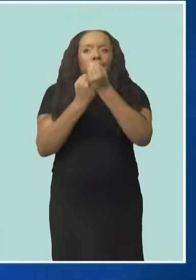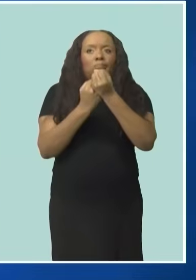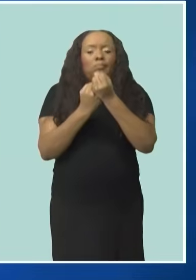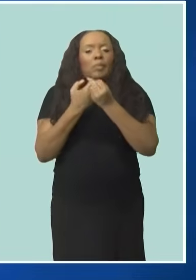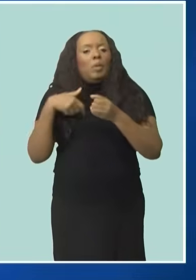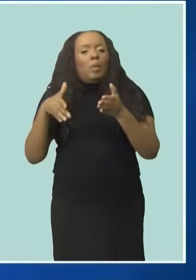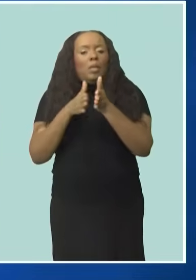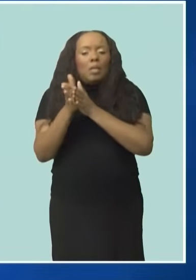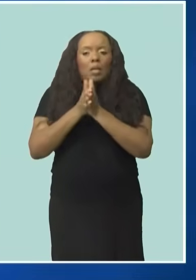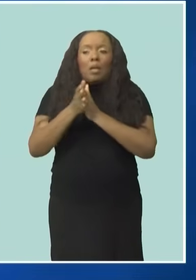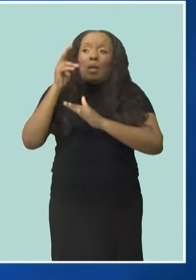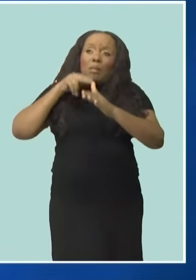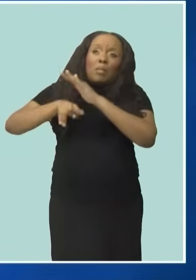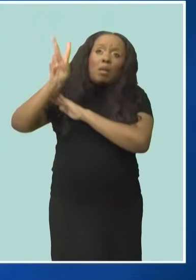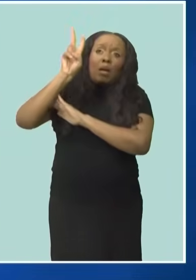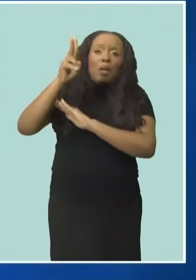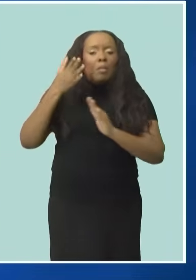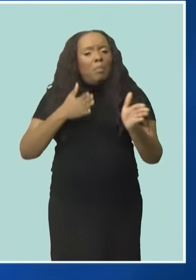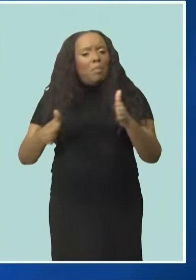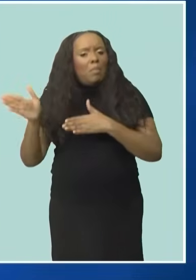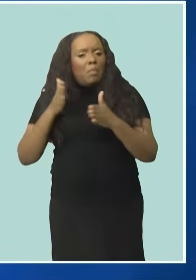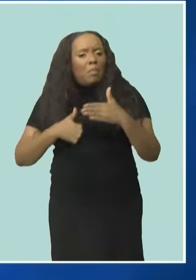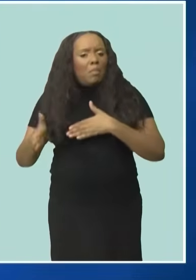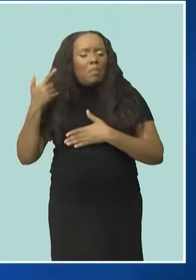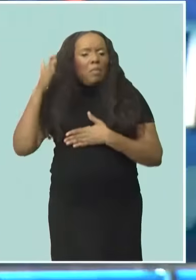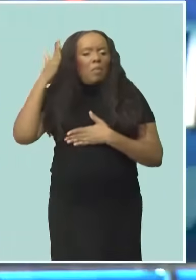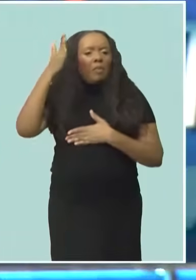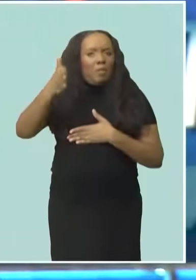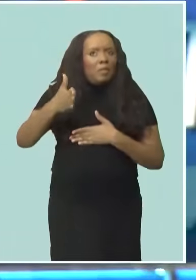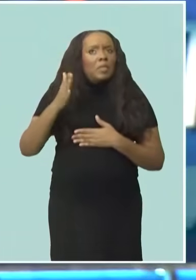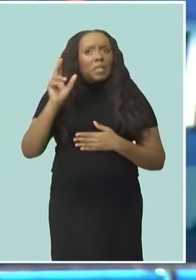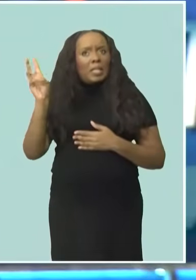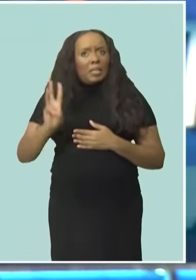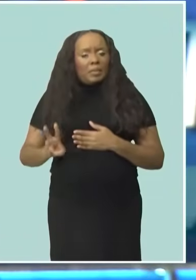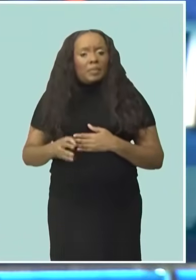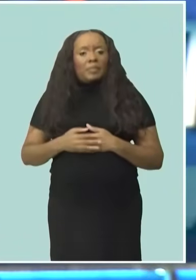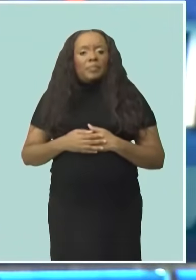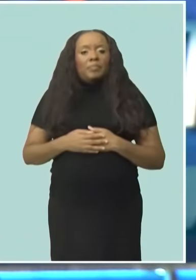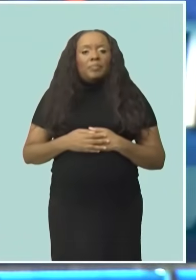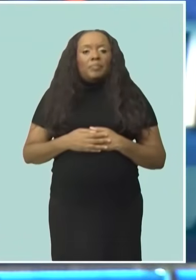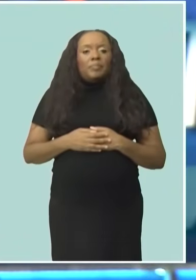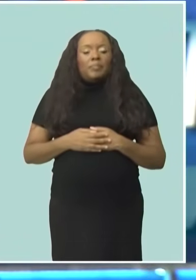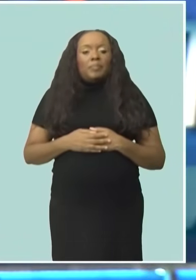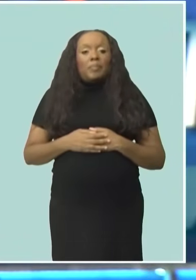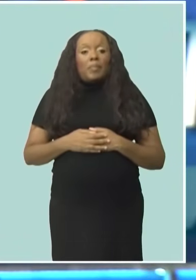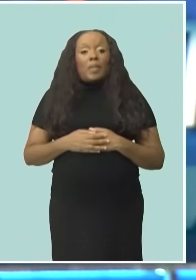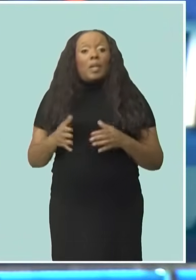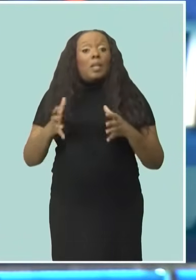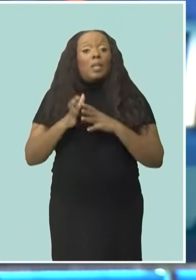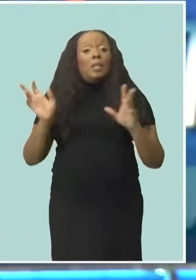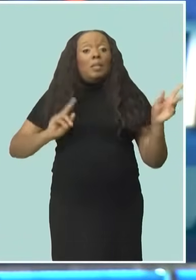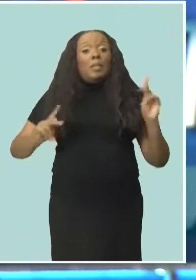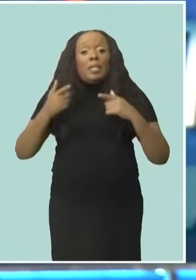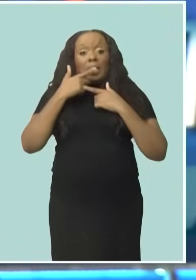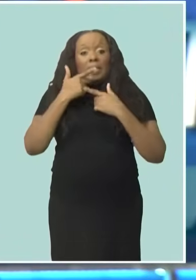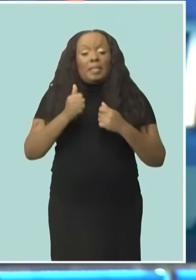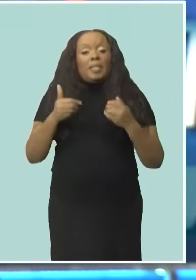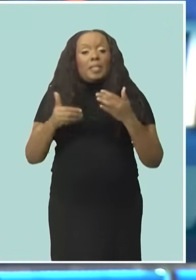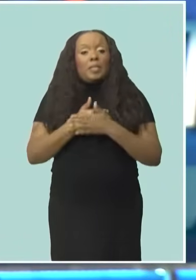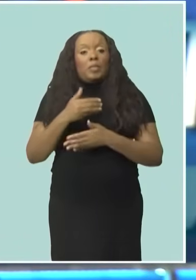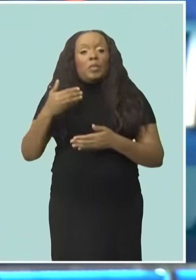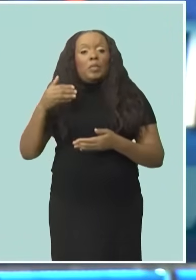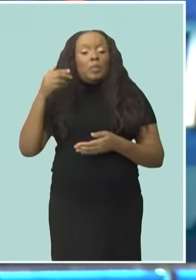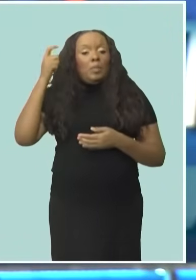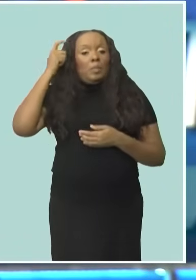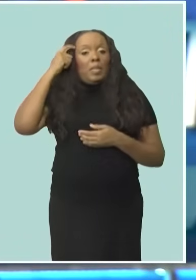look forward to planning for the future in relation to climate. There's great interest in the new mental health legislation.